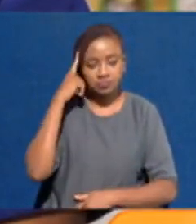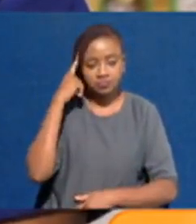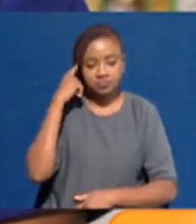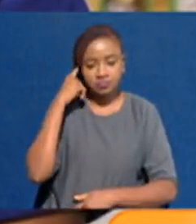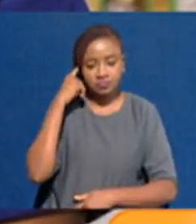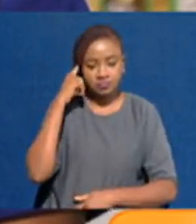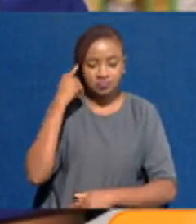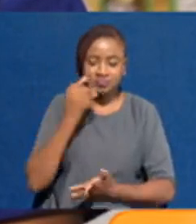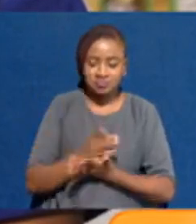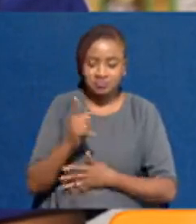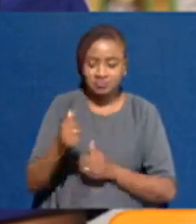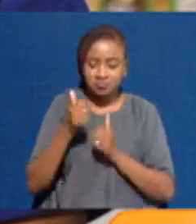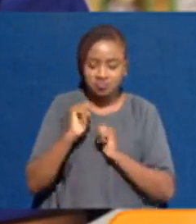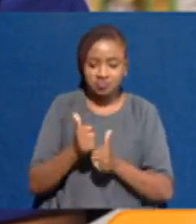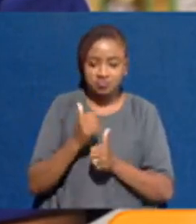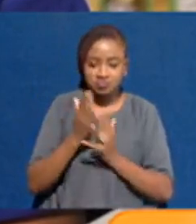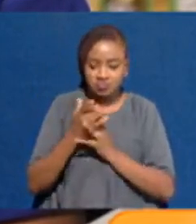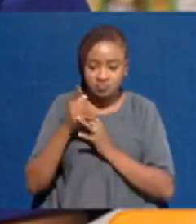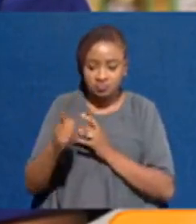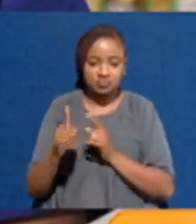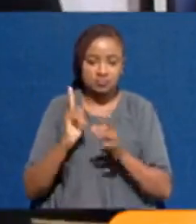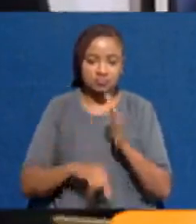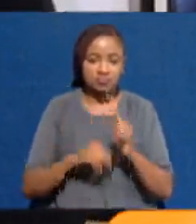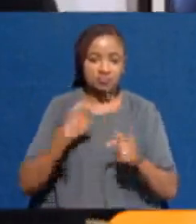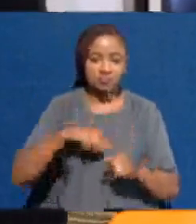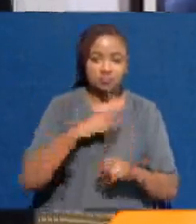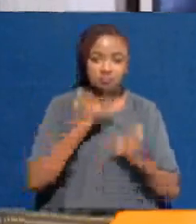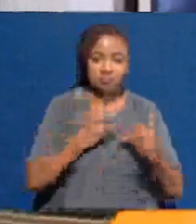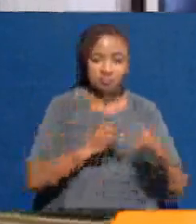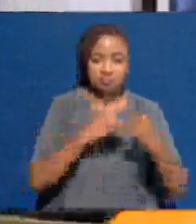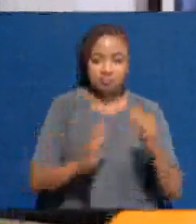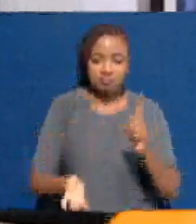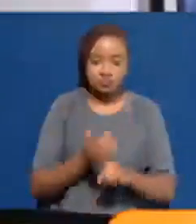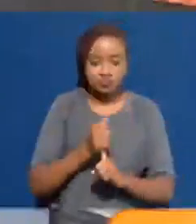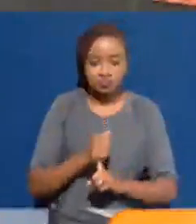good fit between him and what we are trying to do as Visa.